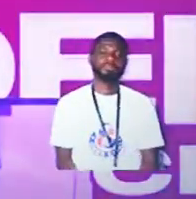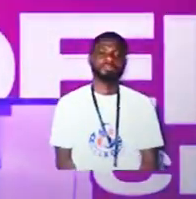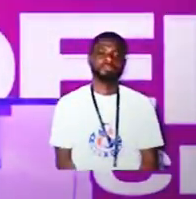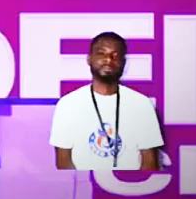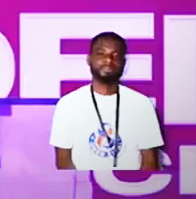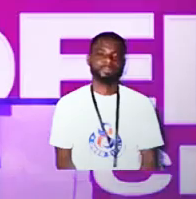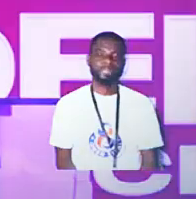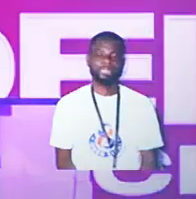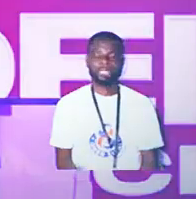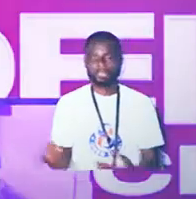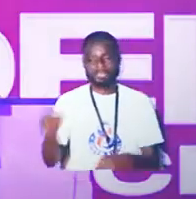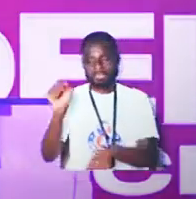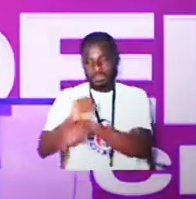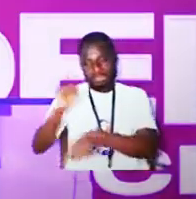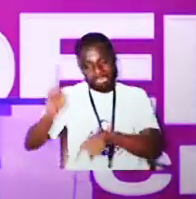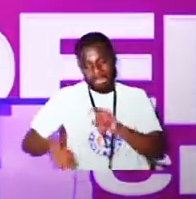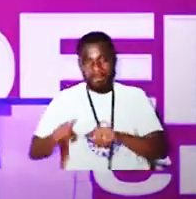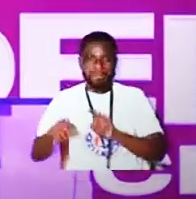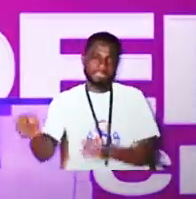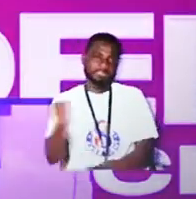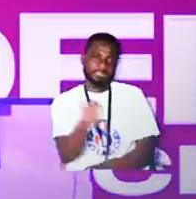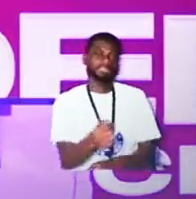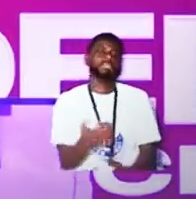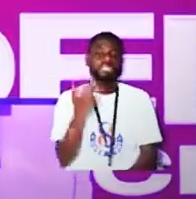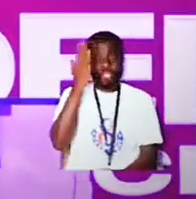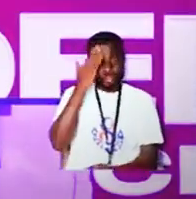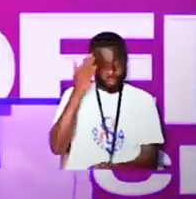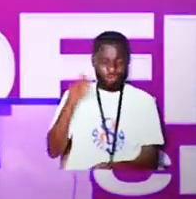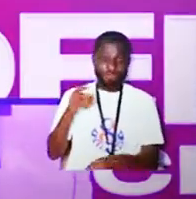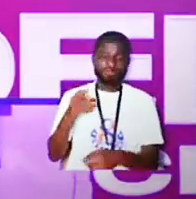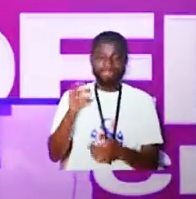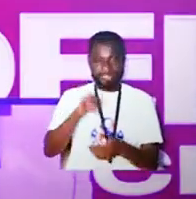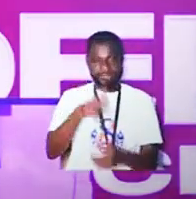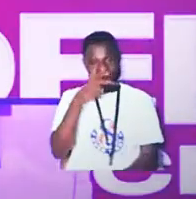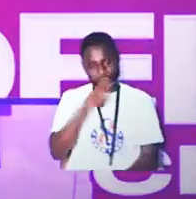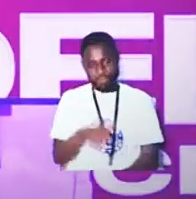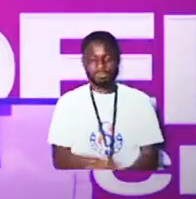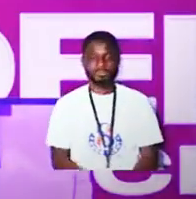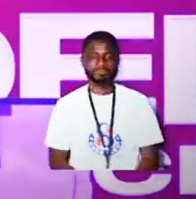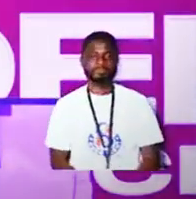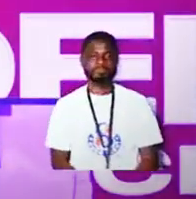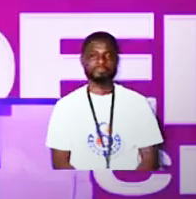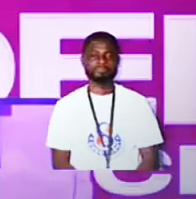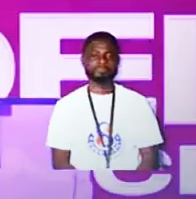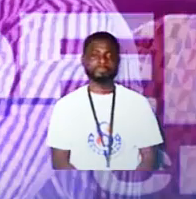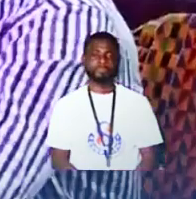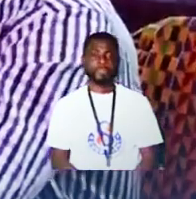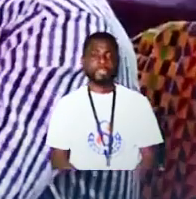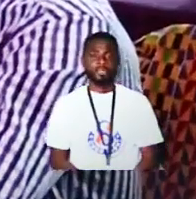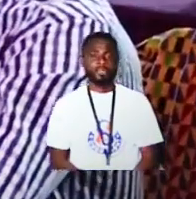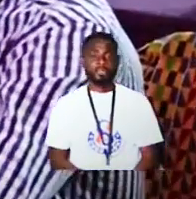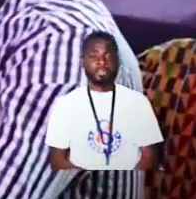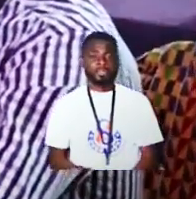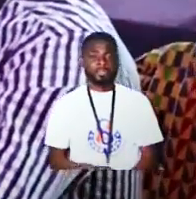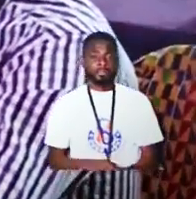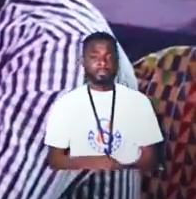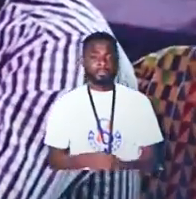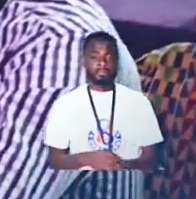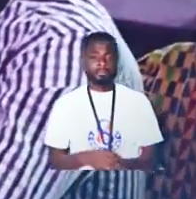then greed is also corruption. The result of corruption